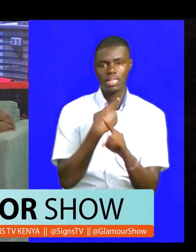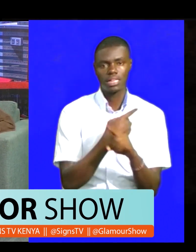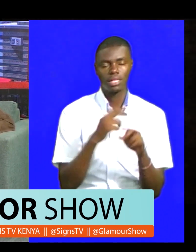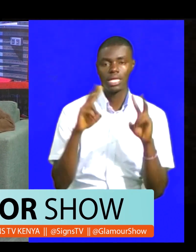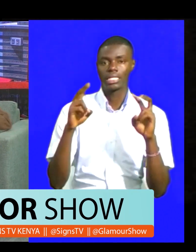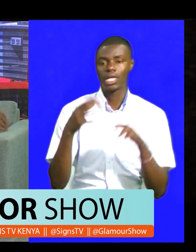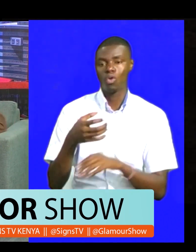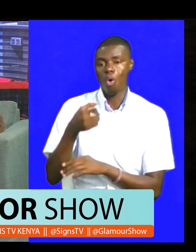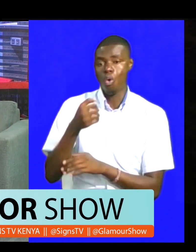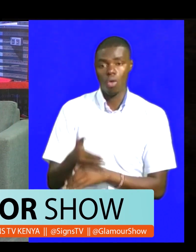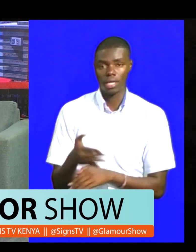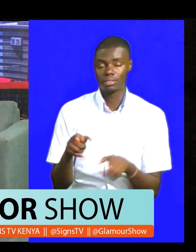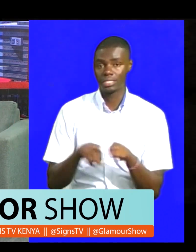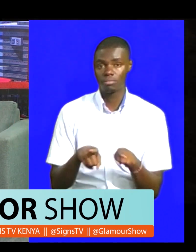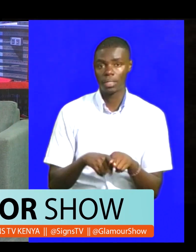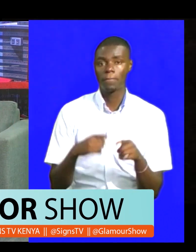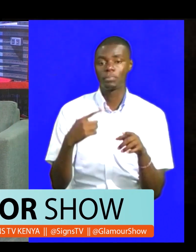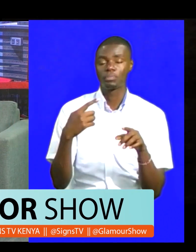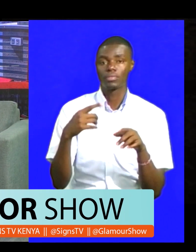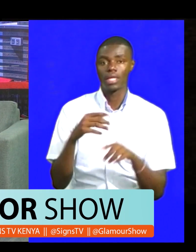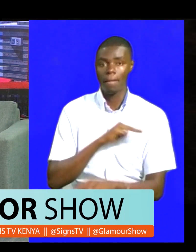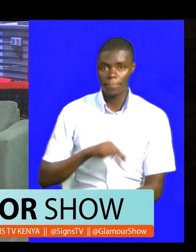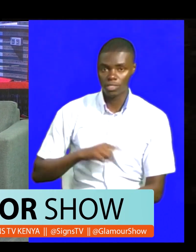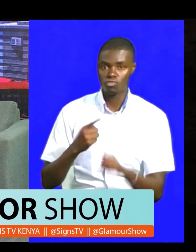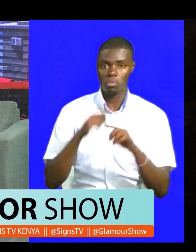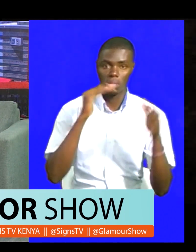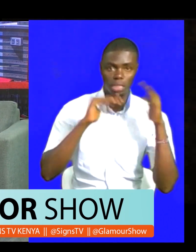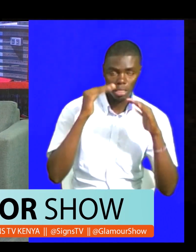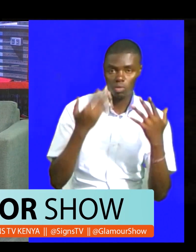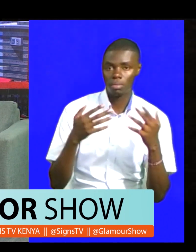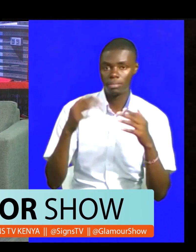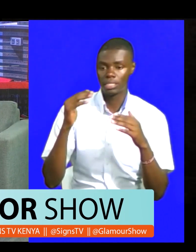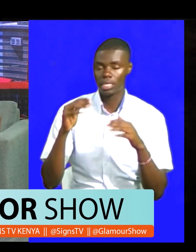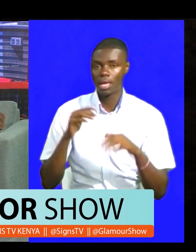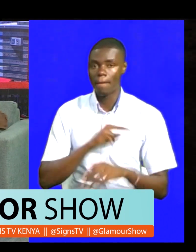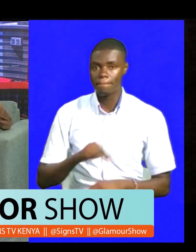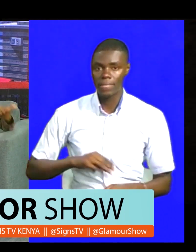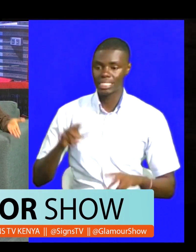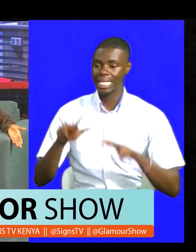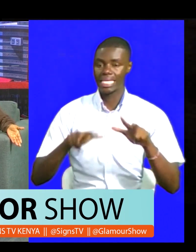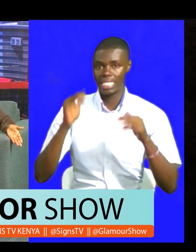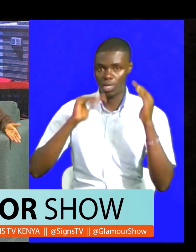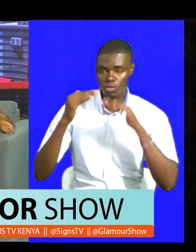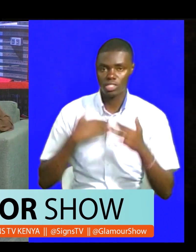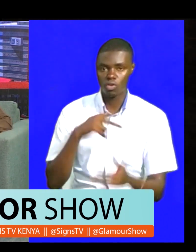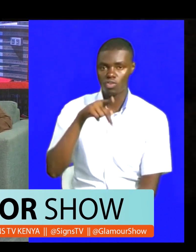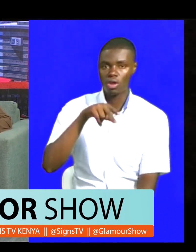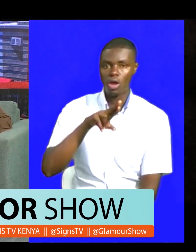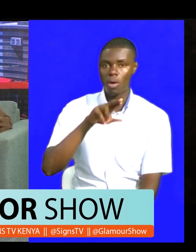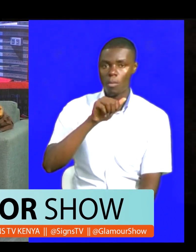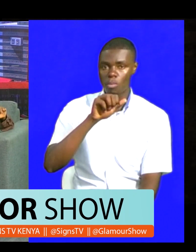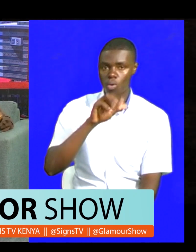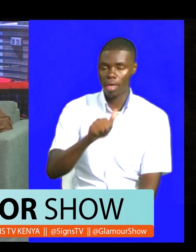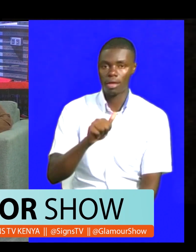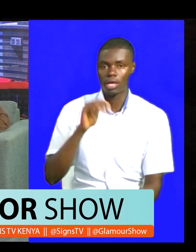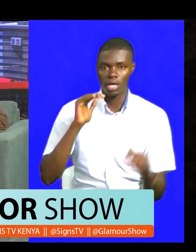holders who are also Miss from other universities. Like you're having Miss Kirinyaga University, like you're having Miss Puya University. I mean, all